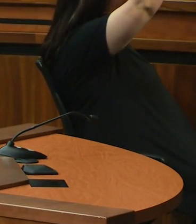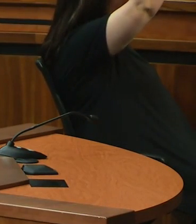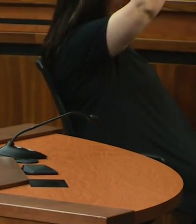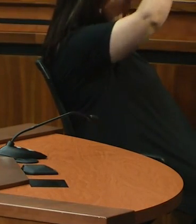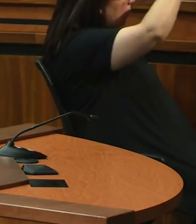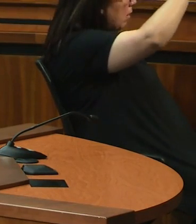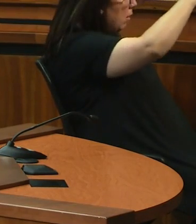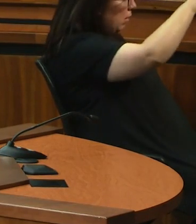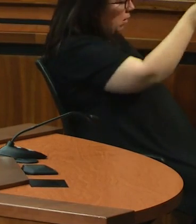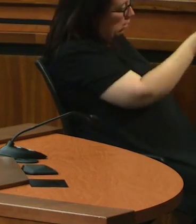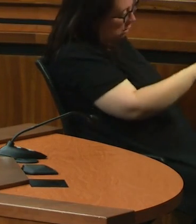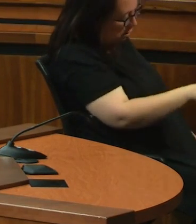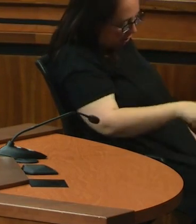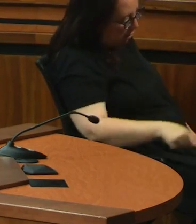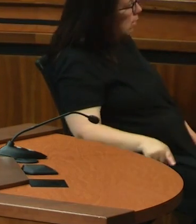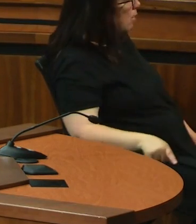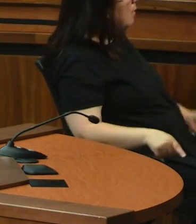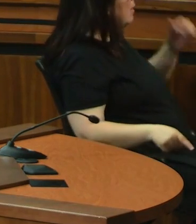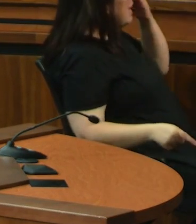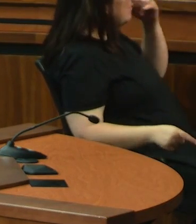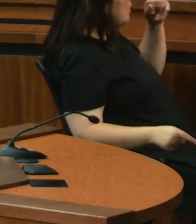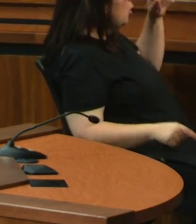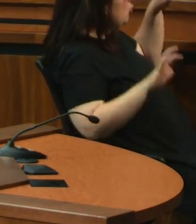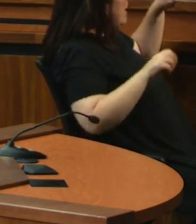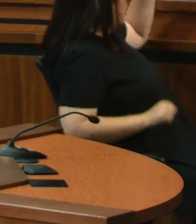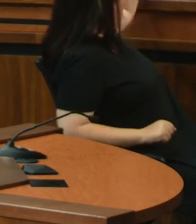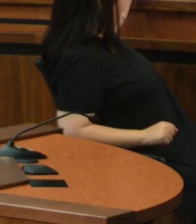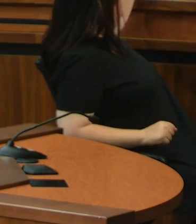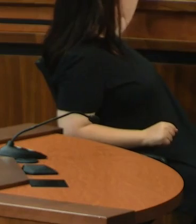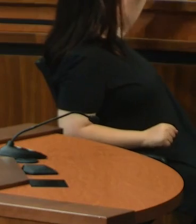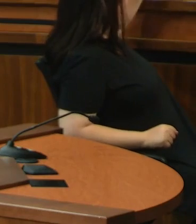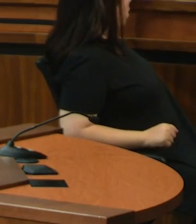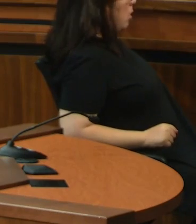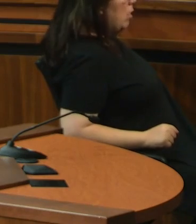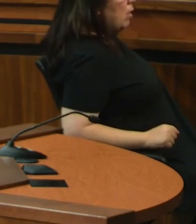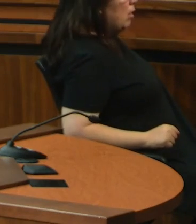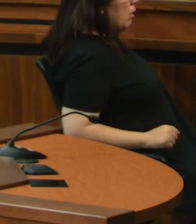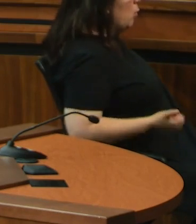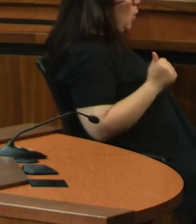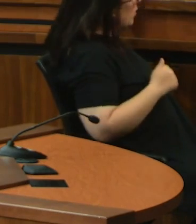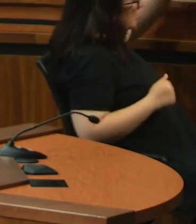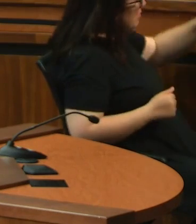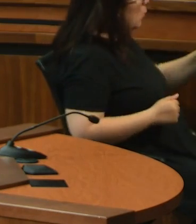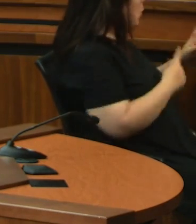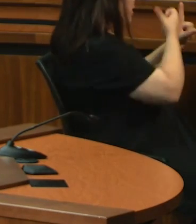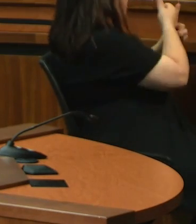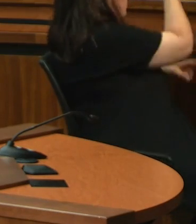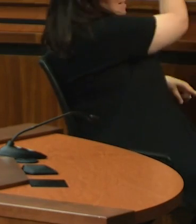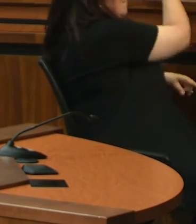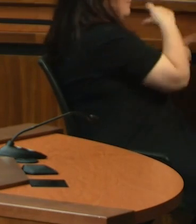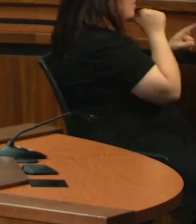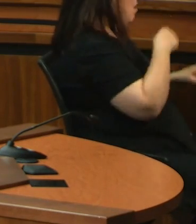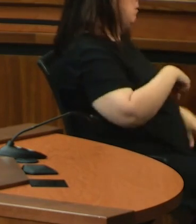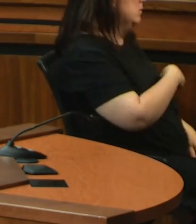going to make its way through Main Street, Ellicott City. If it falls on this side, it's going to go away from Main Street, Ellicott City, and impact somebody in some other